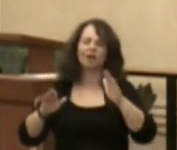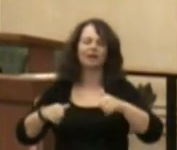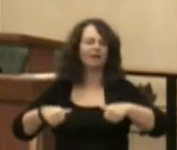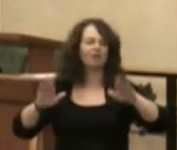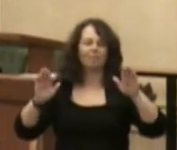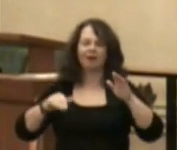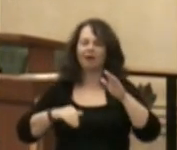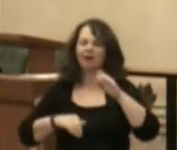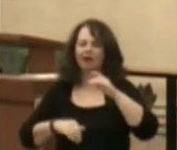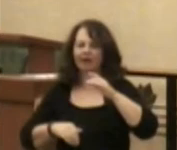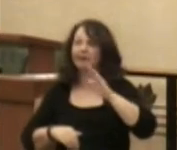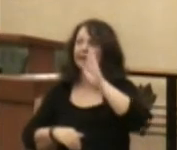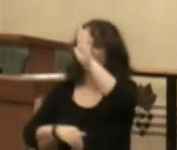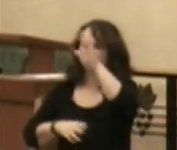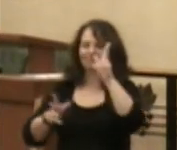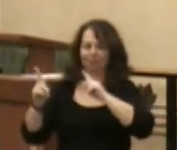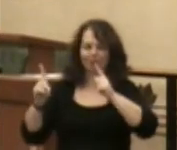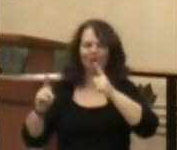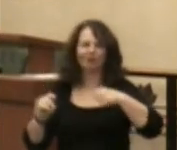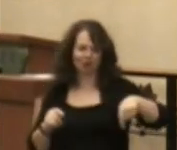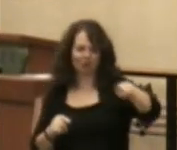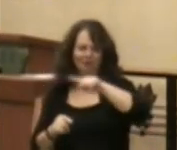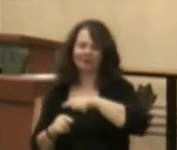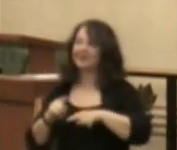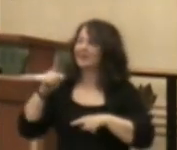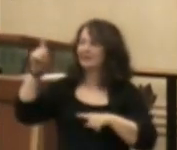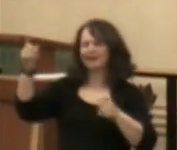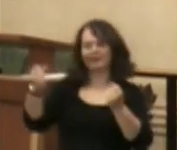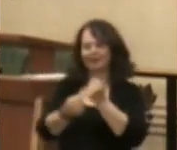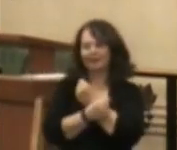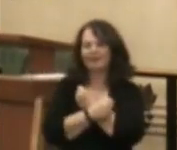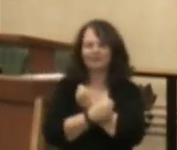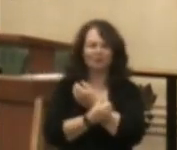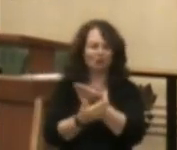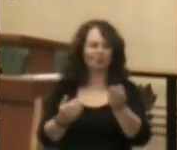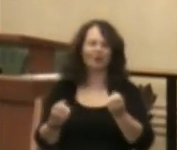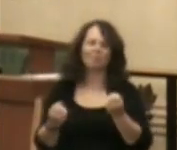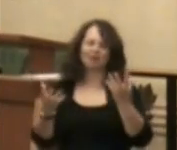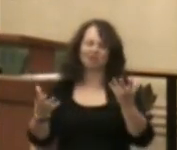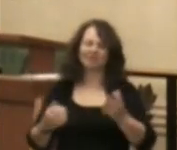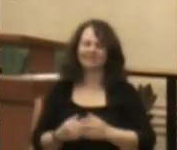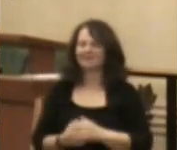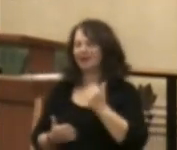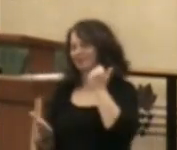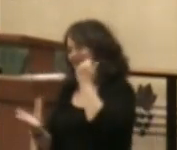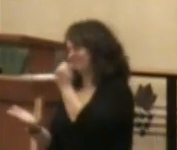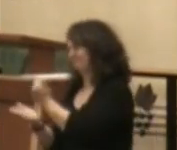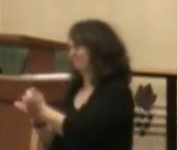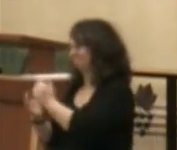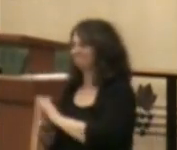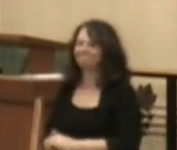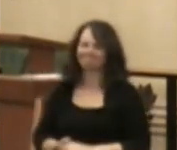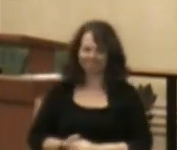people, those whom he loves. Amen. Please rise and sing.